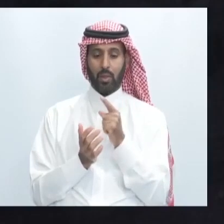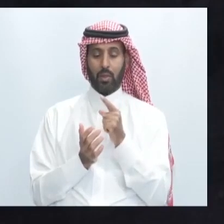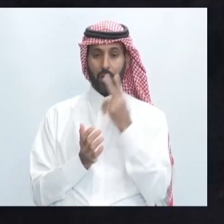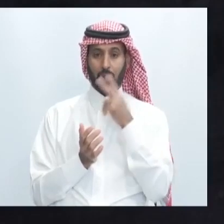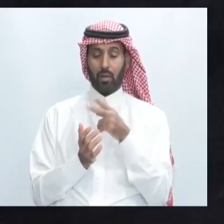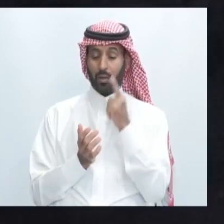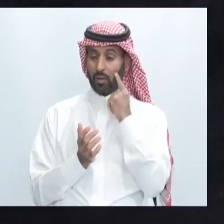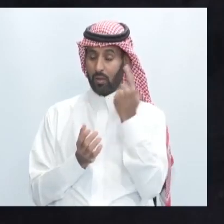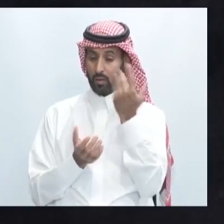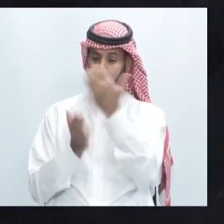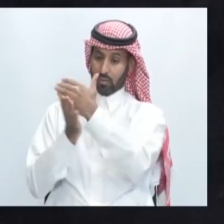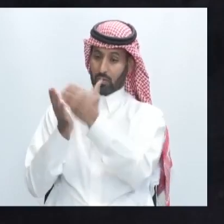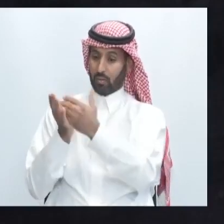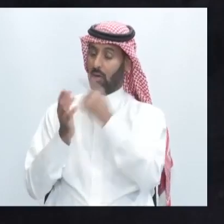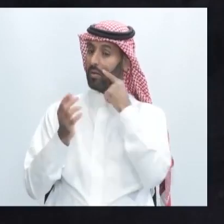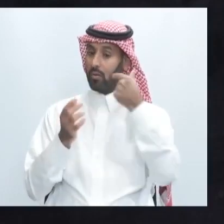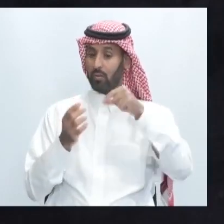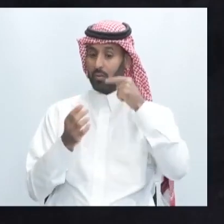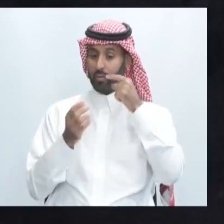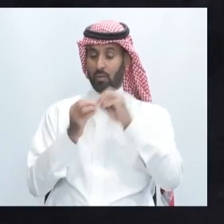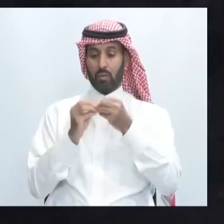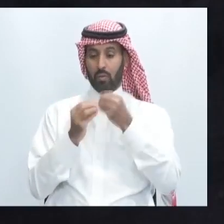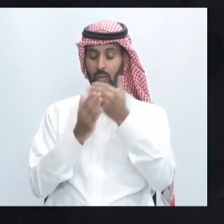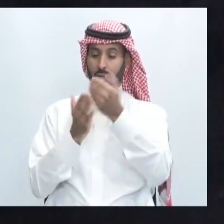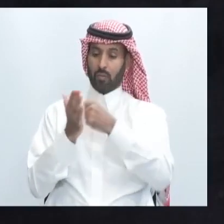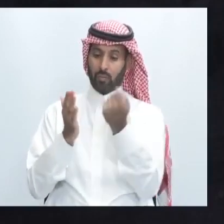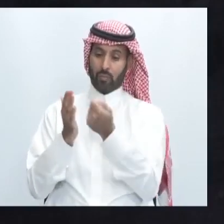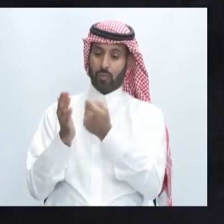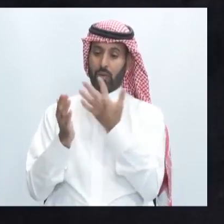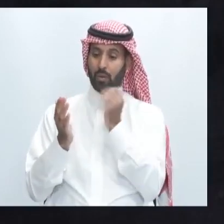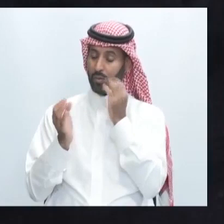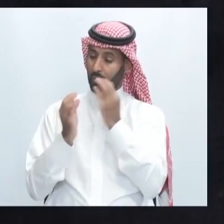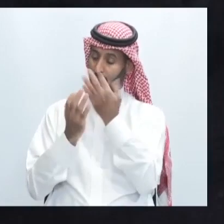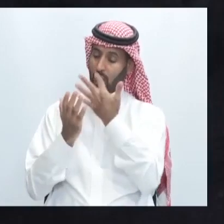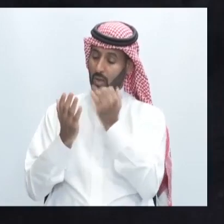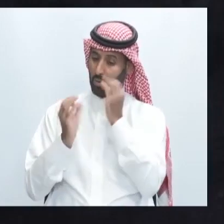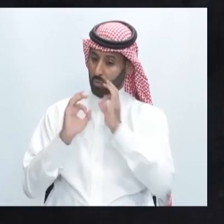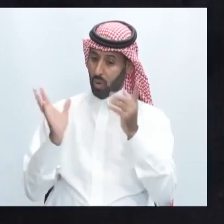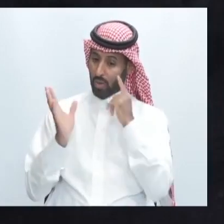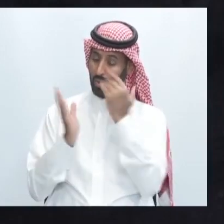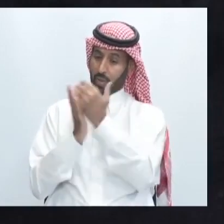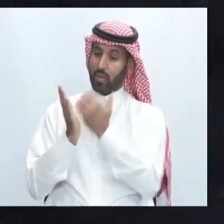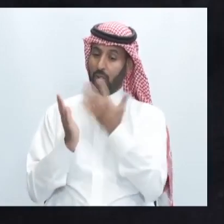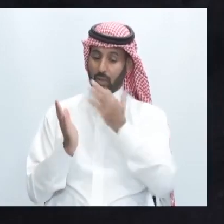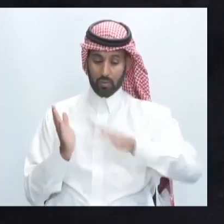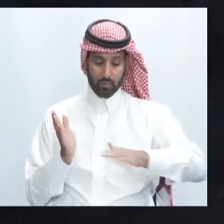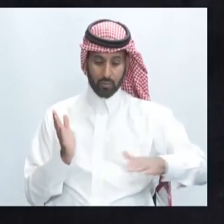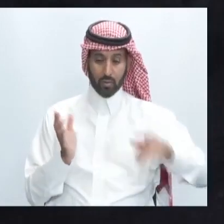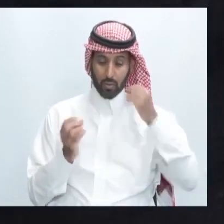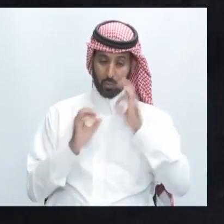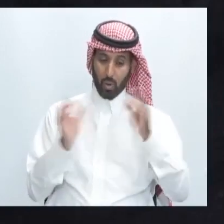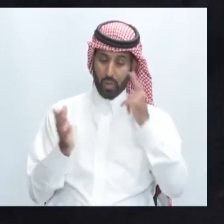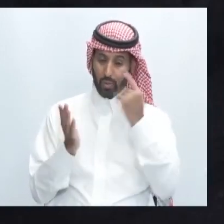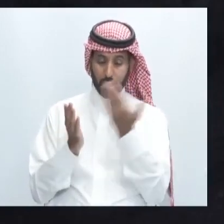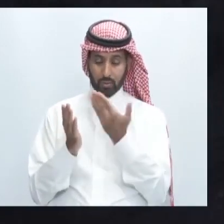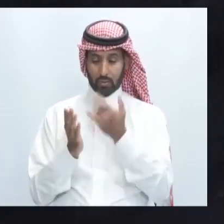they saw that when you put a green background and a white writing, it makes it much easier for the child to read and also